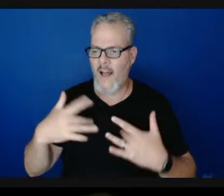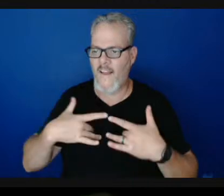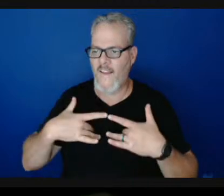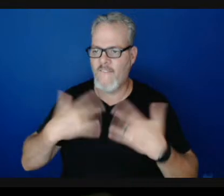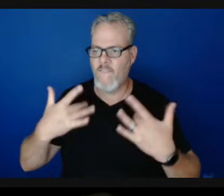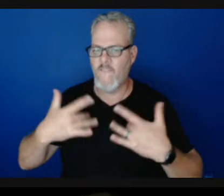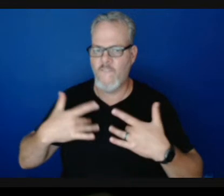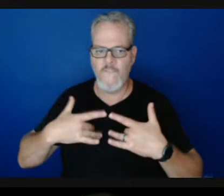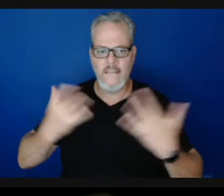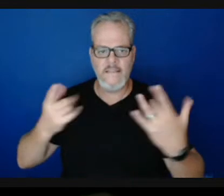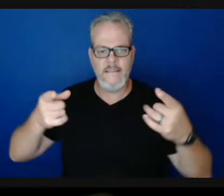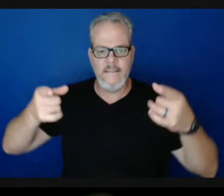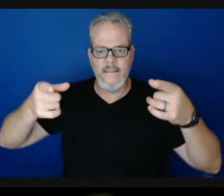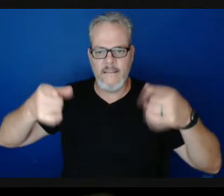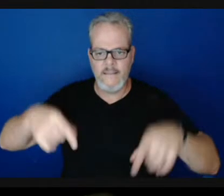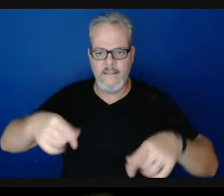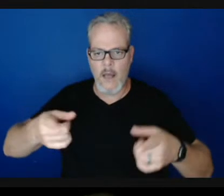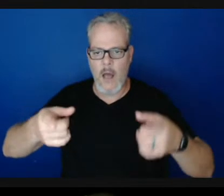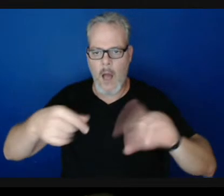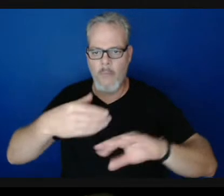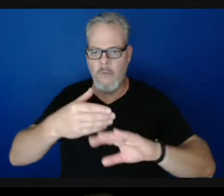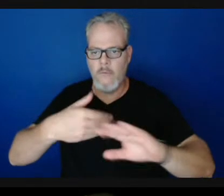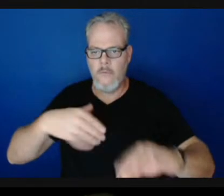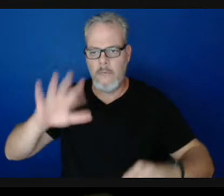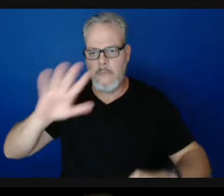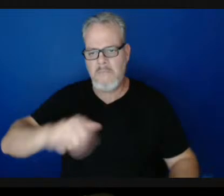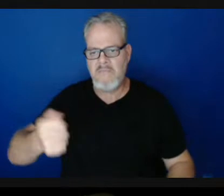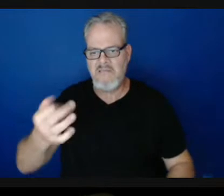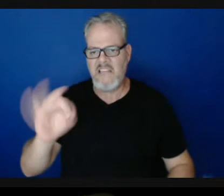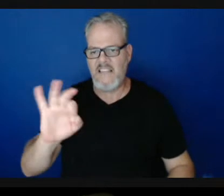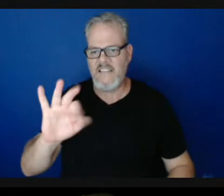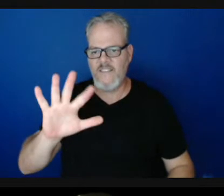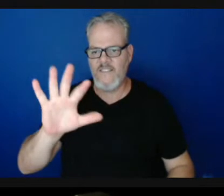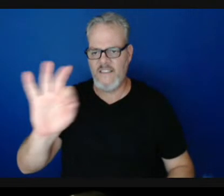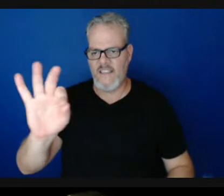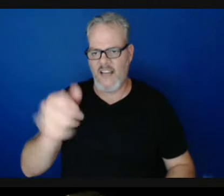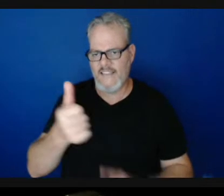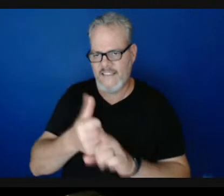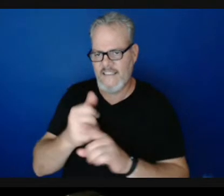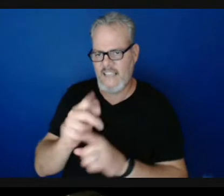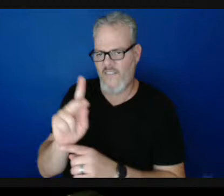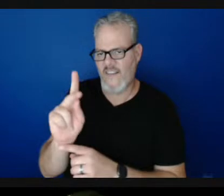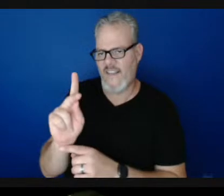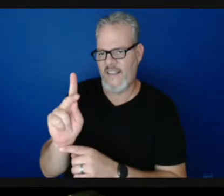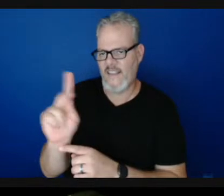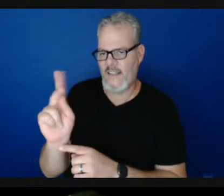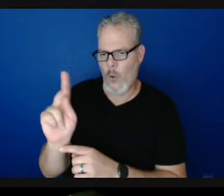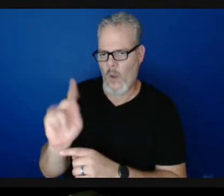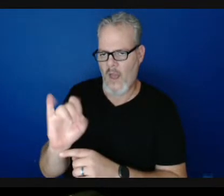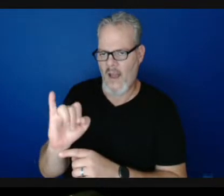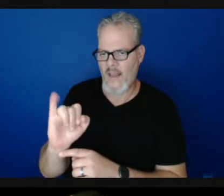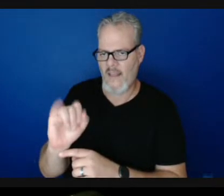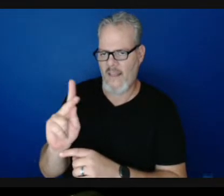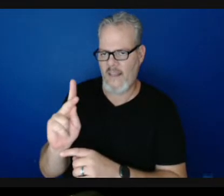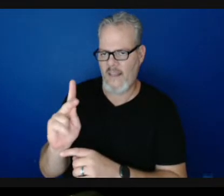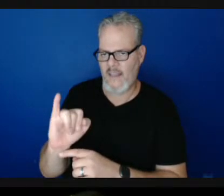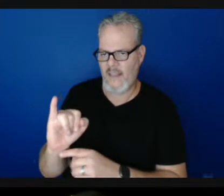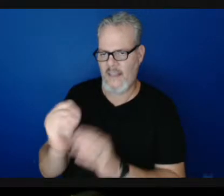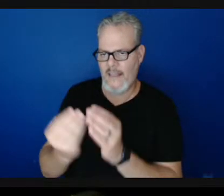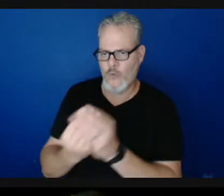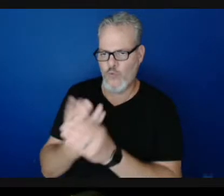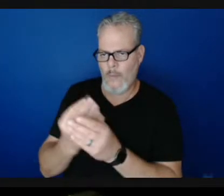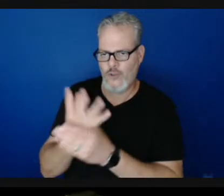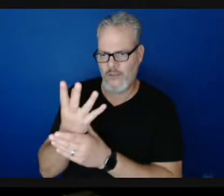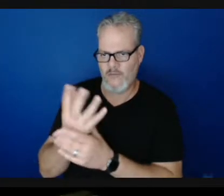in 1959. The idea being as the gas escapes from the lava is then flat, right? Like a flat soda pop.